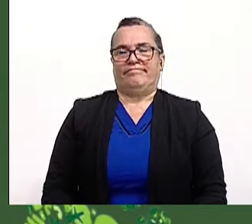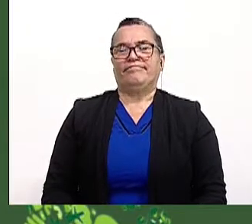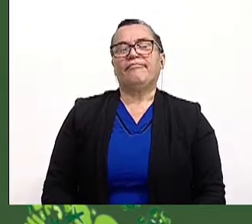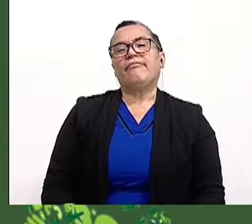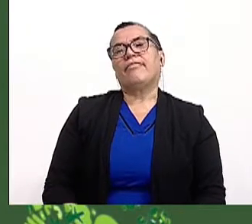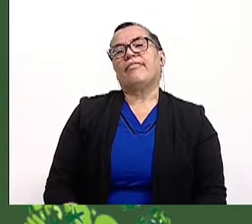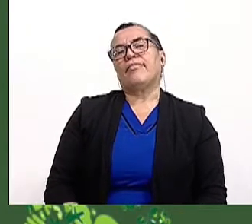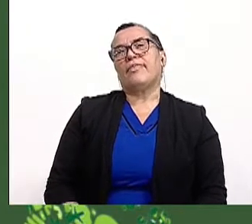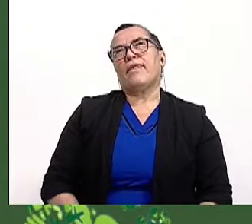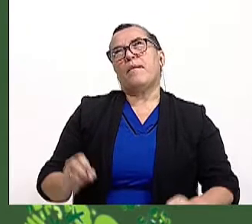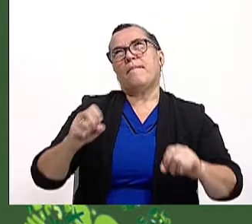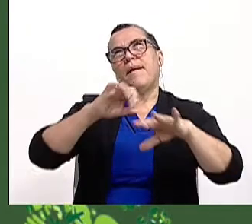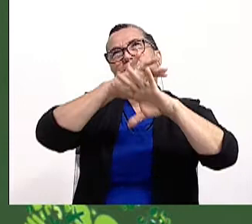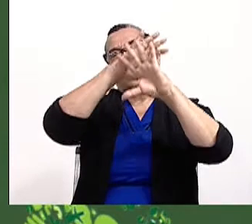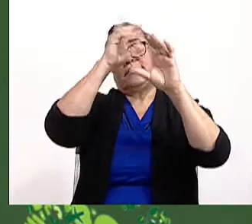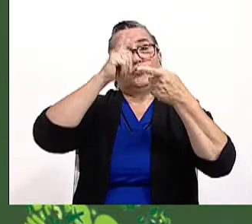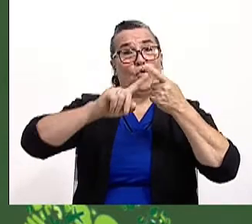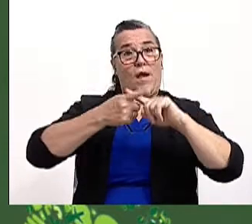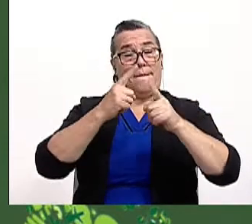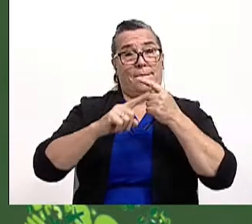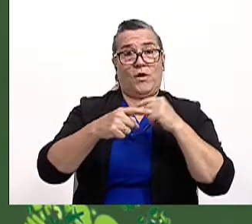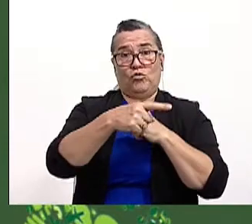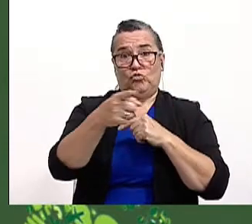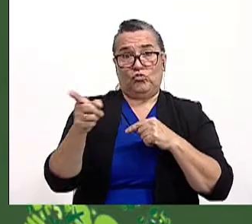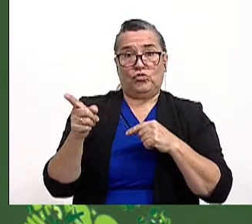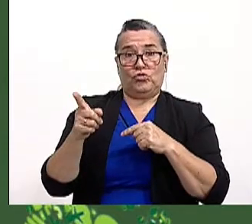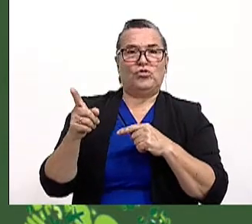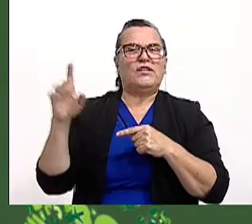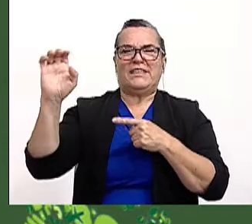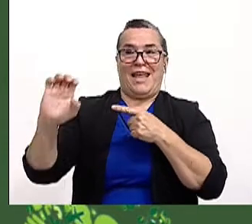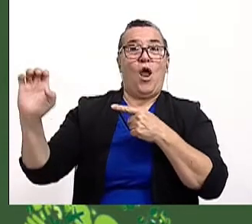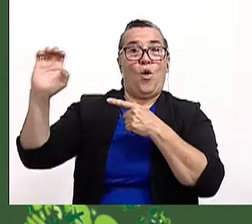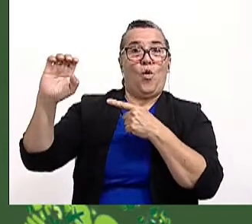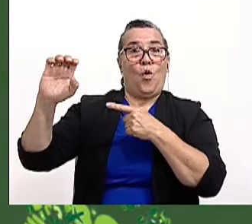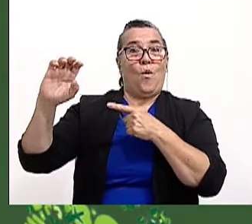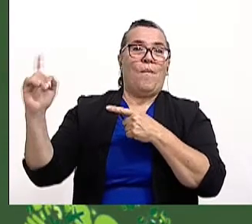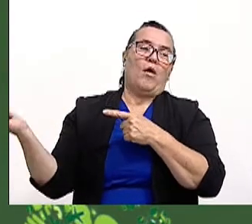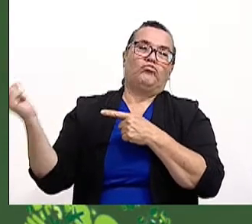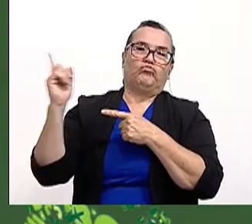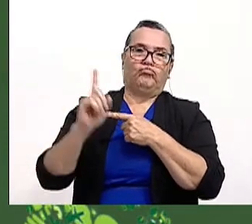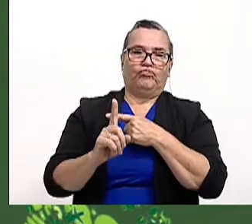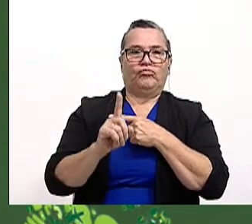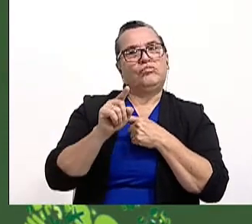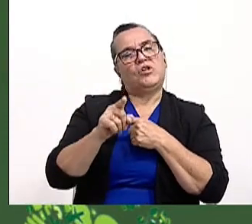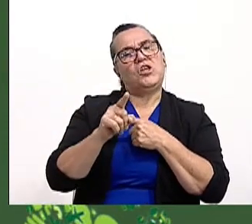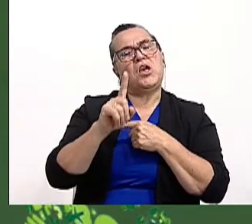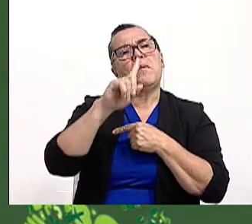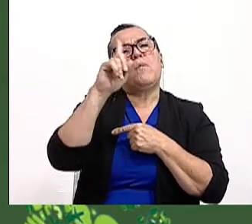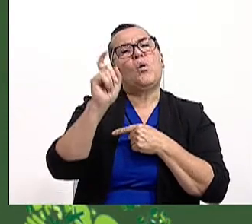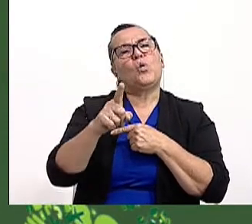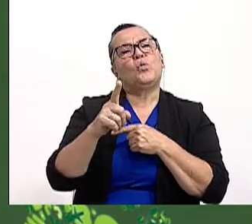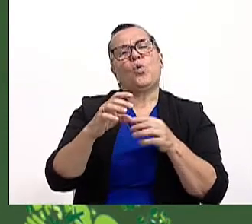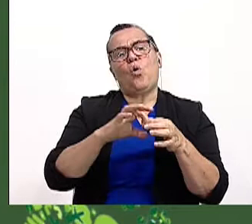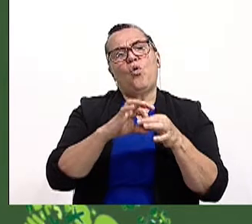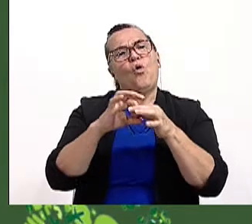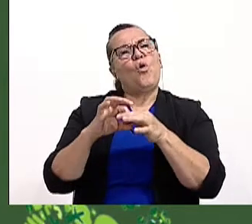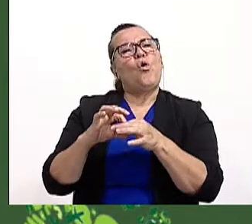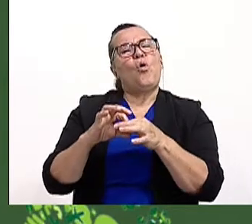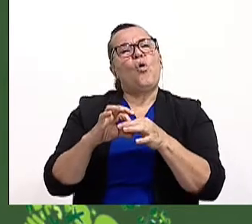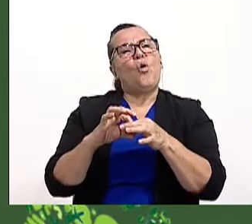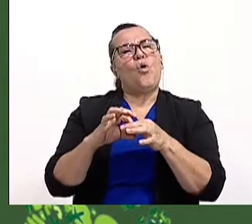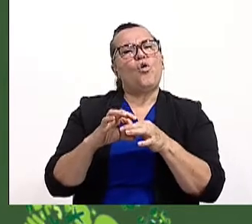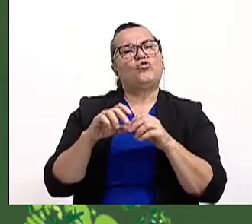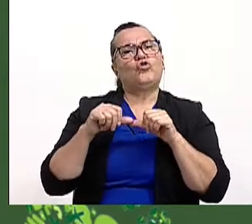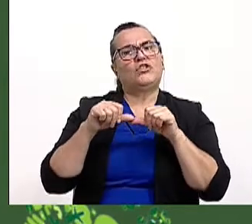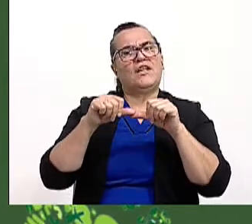Okay, let's imagine a friend of yours from Europe is asking you about the sustainability efforts Costa